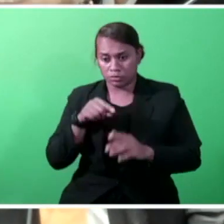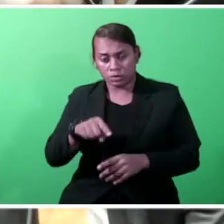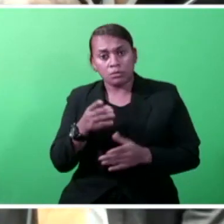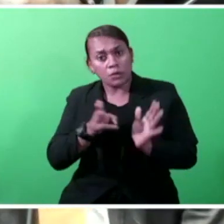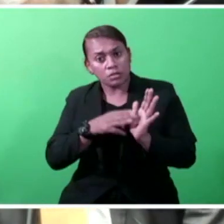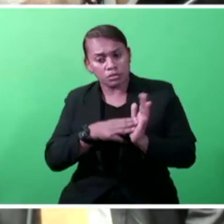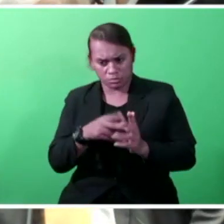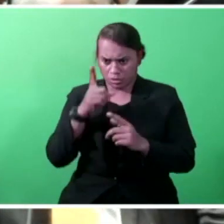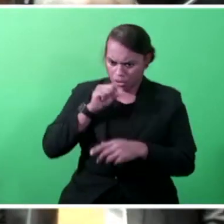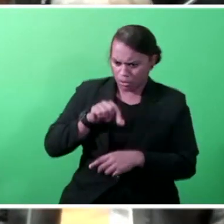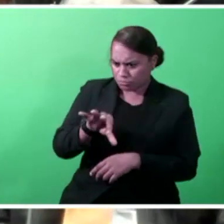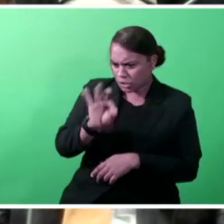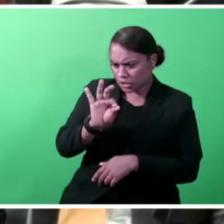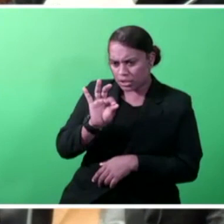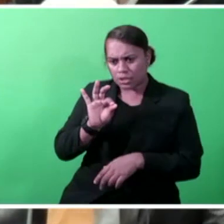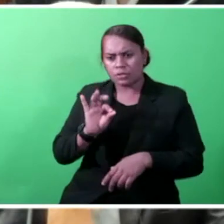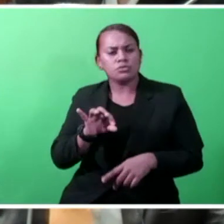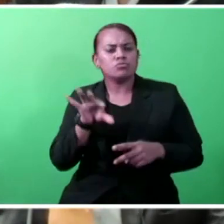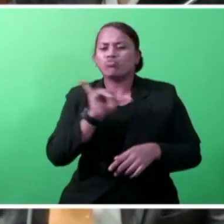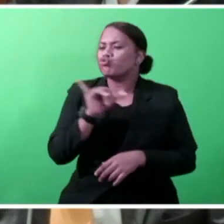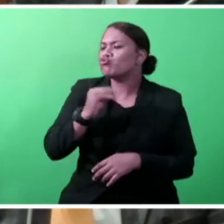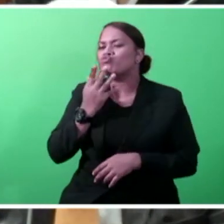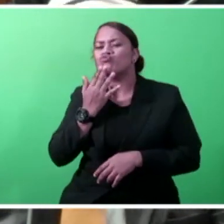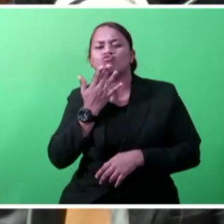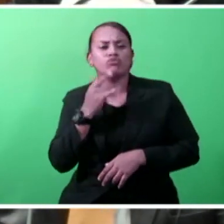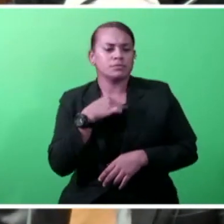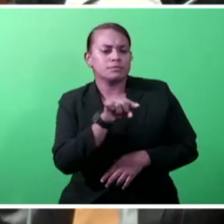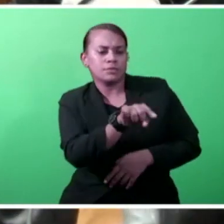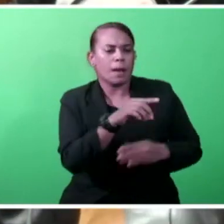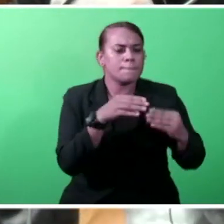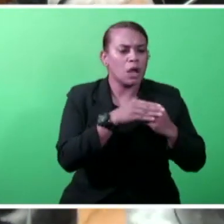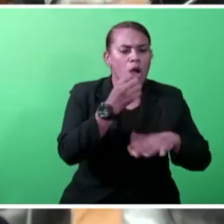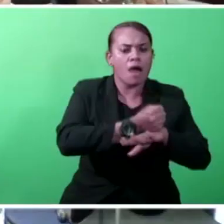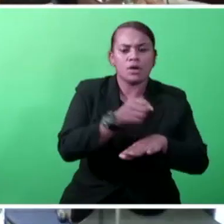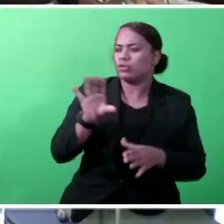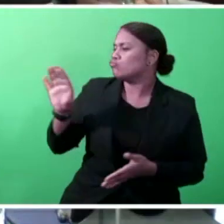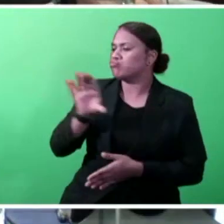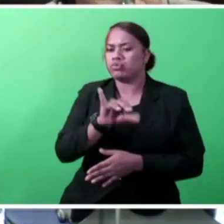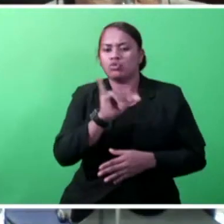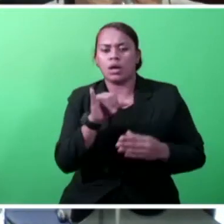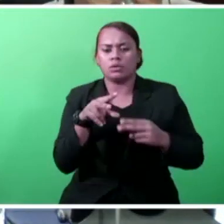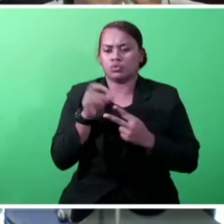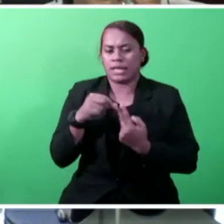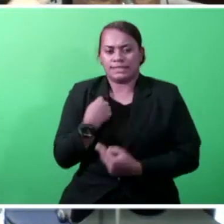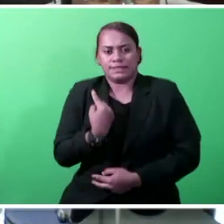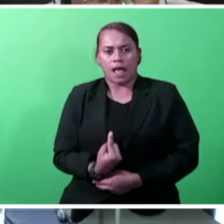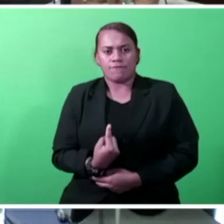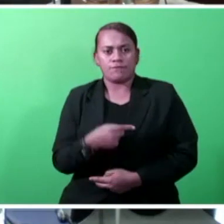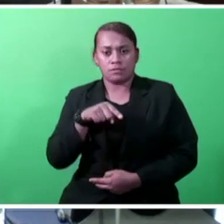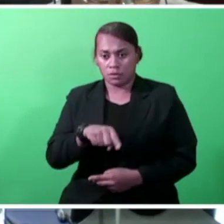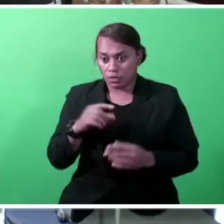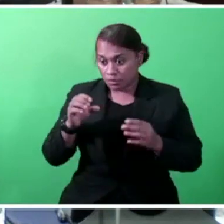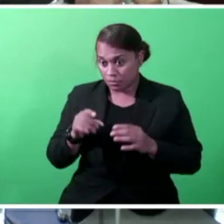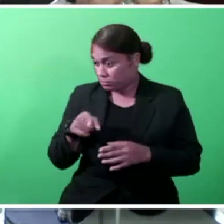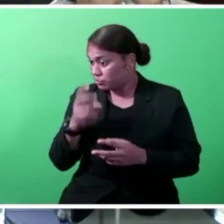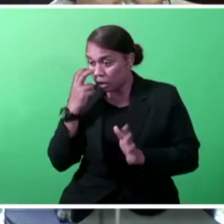to nominate the bank in which she wants the $1,000 deposited, and then of course armed with that, once the registration takes place, she goes to